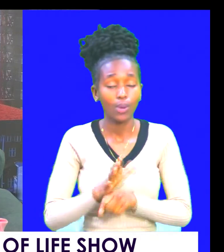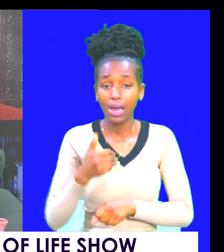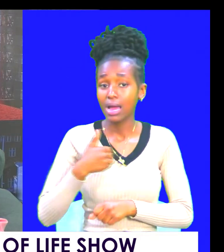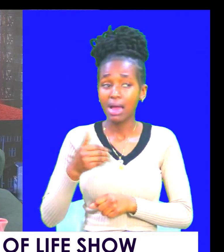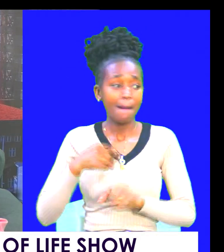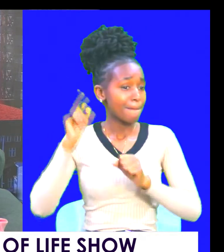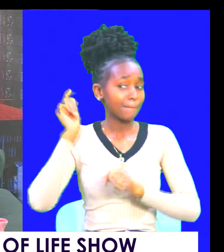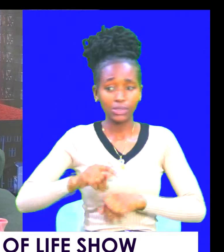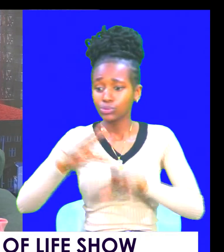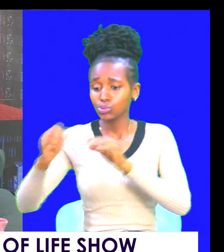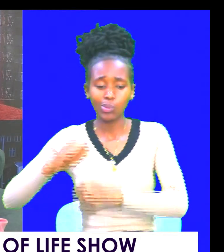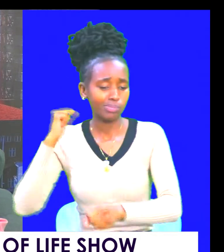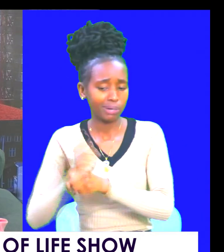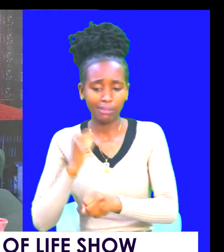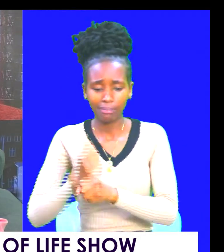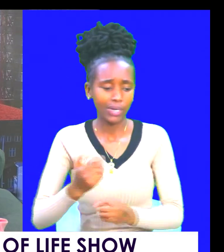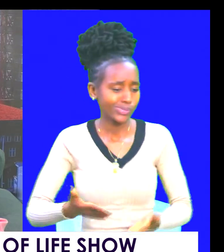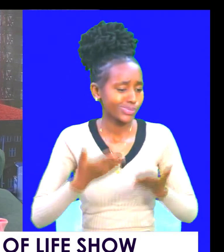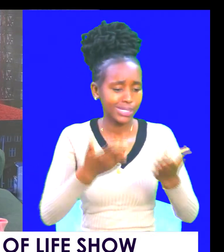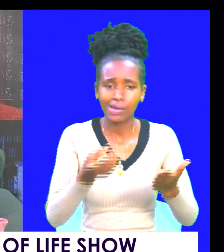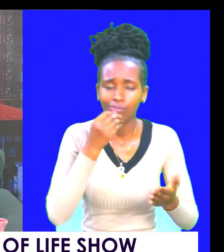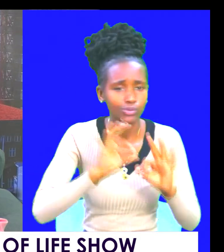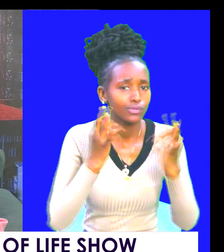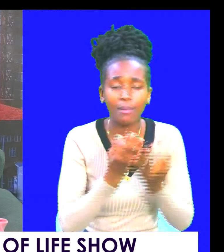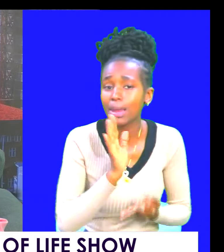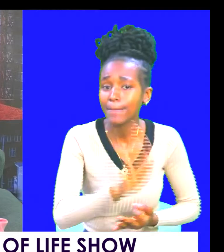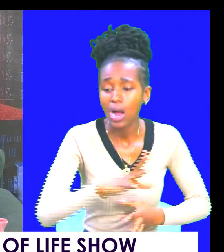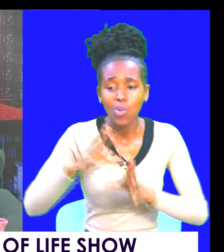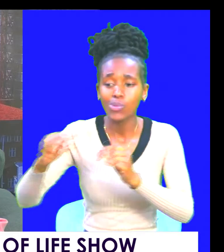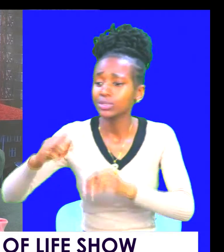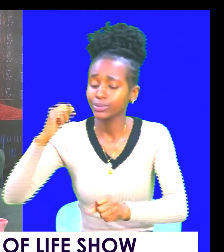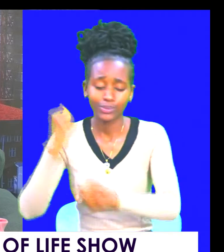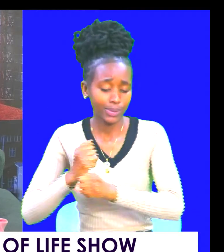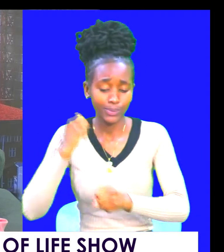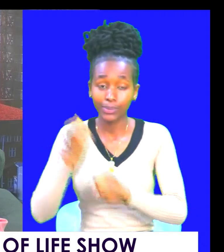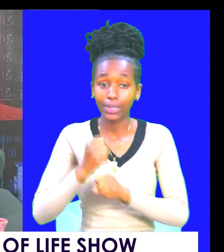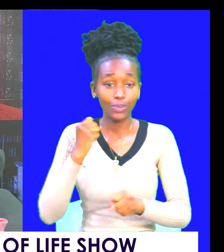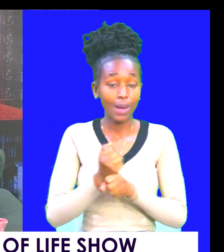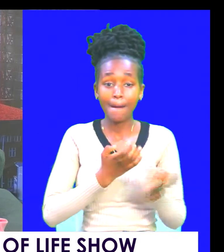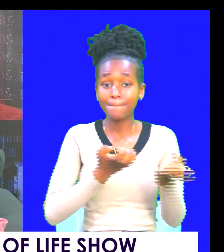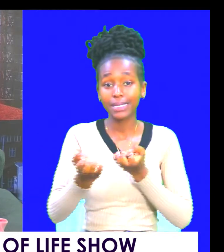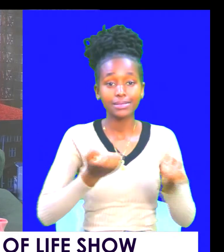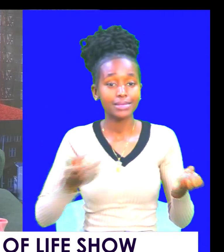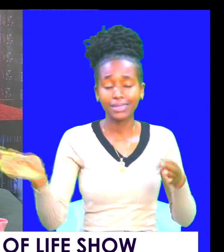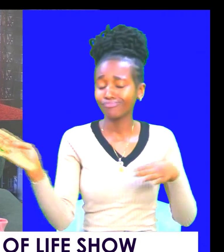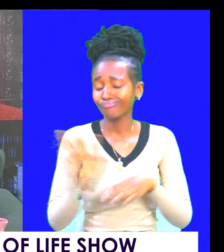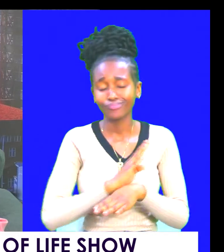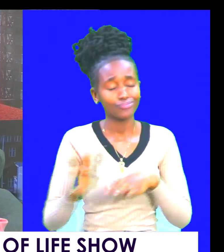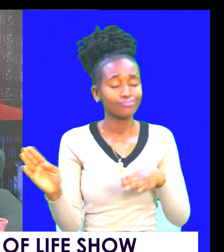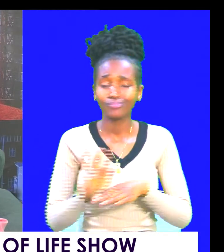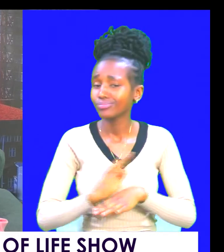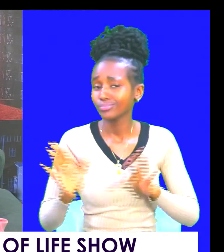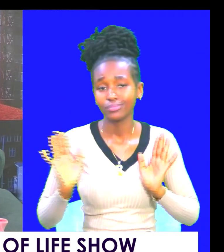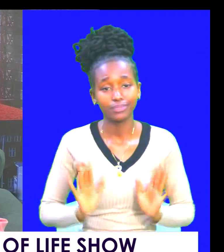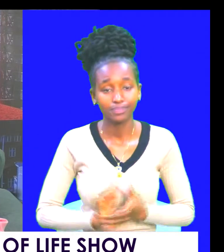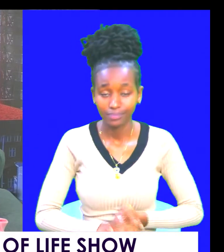put food on the table, get your job running, or get your business running,